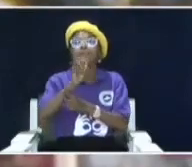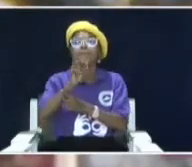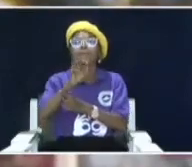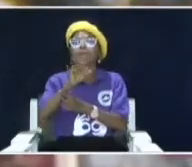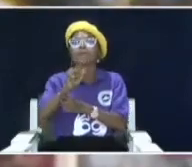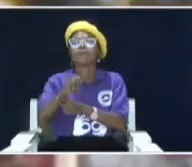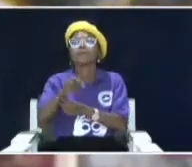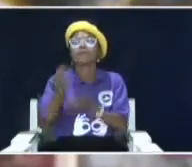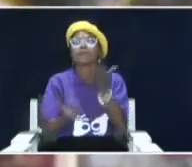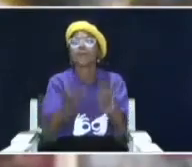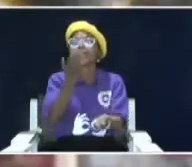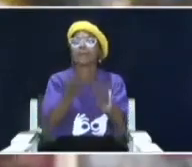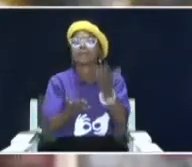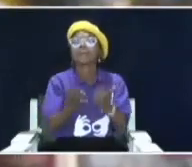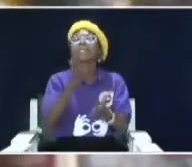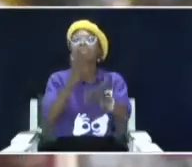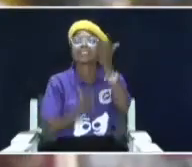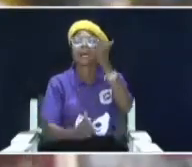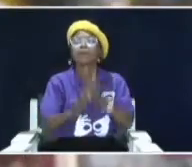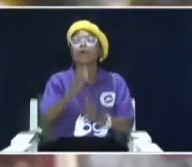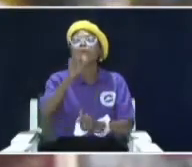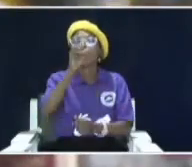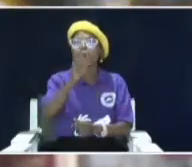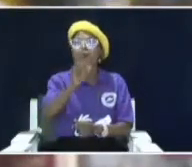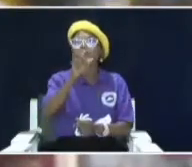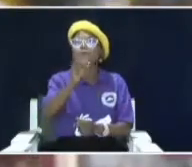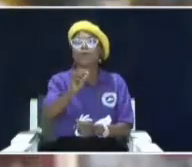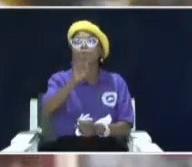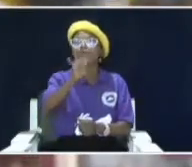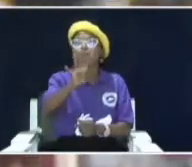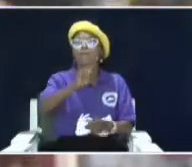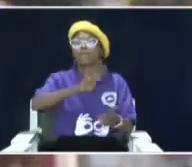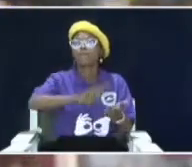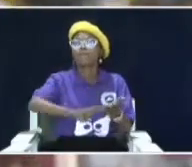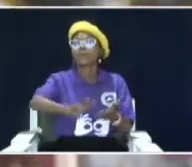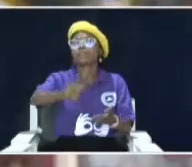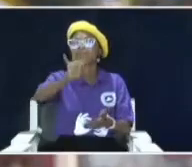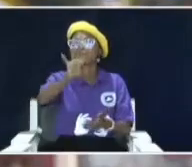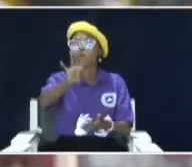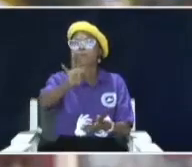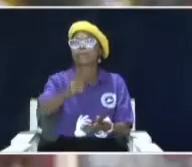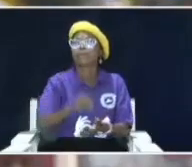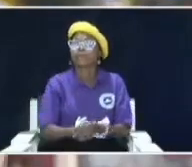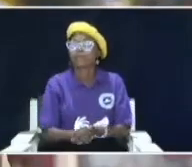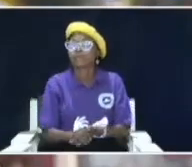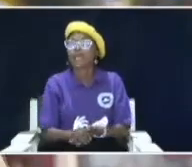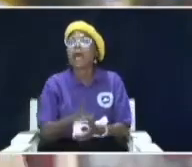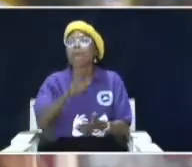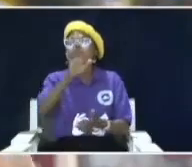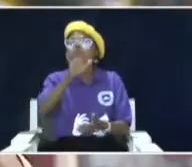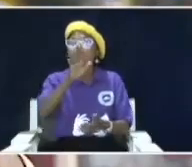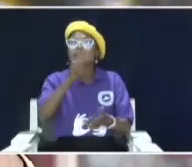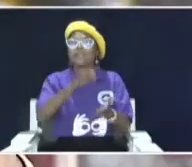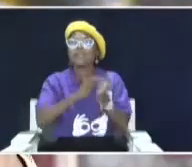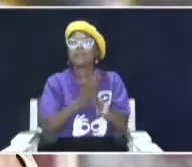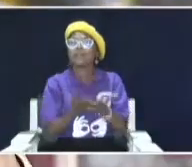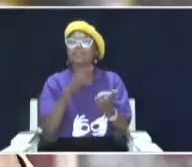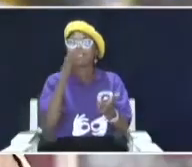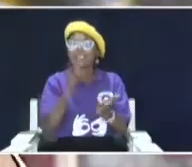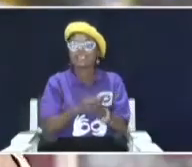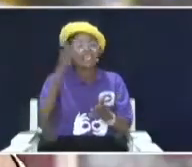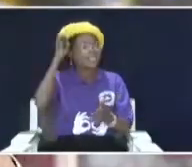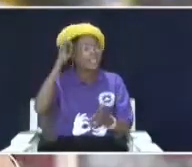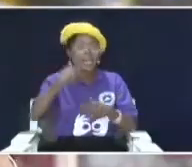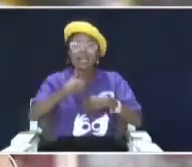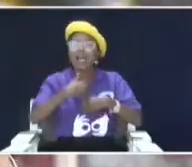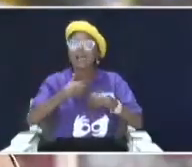Bible says in Psalm 104, verse 4. Psalm 104, verse 4. The Bible says he has made his angel